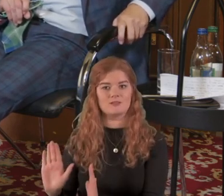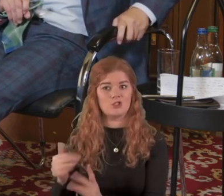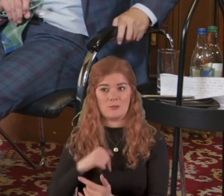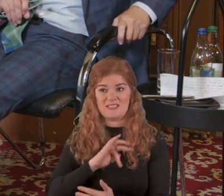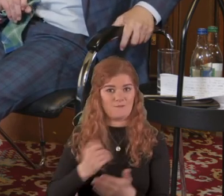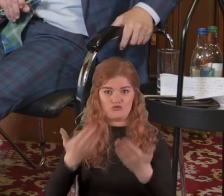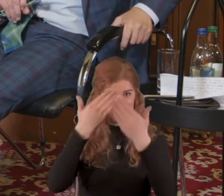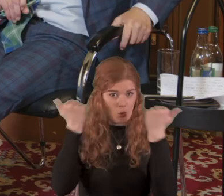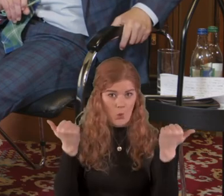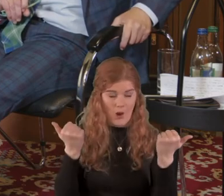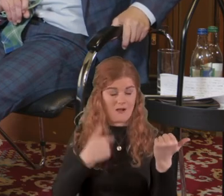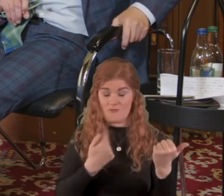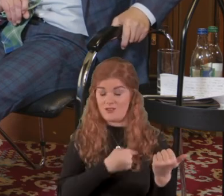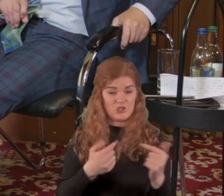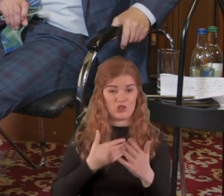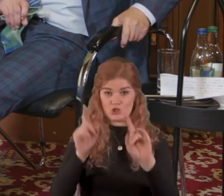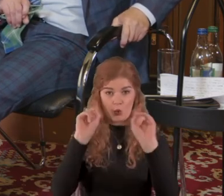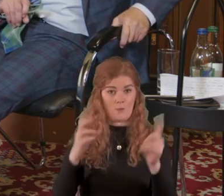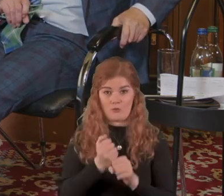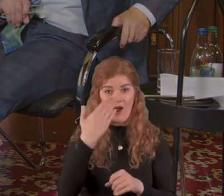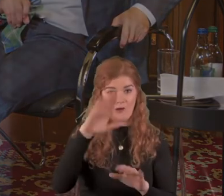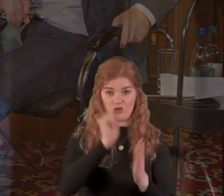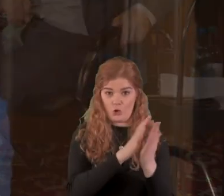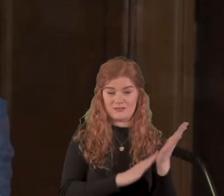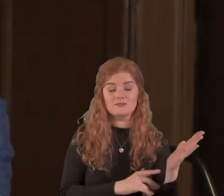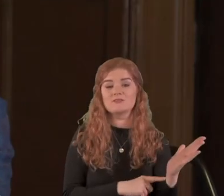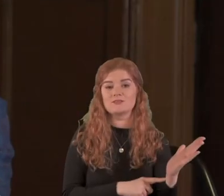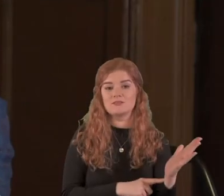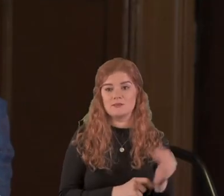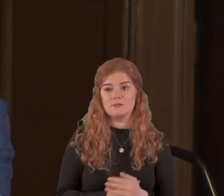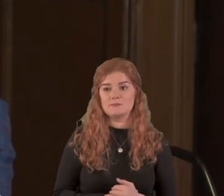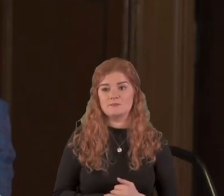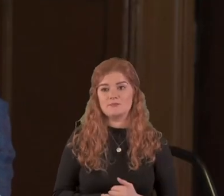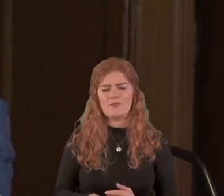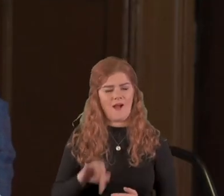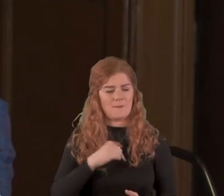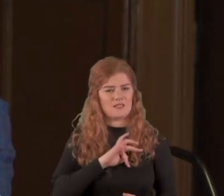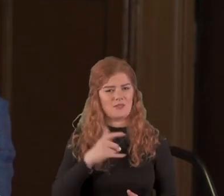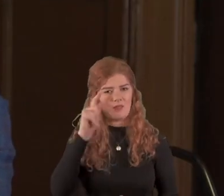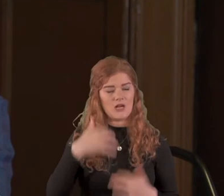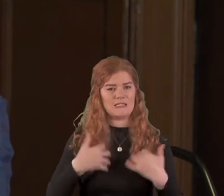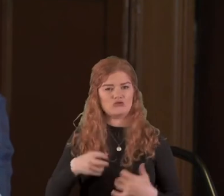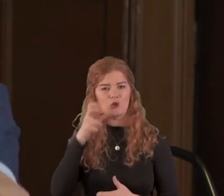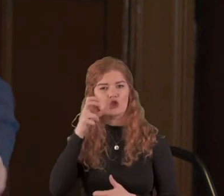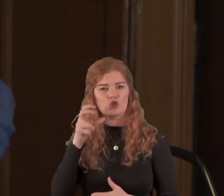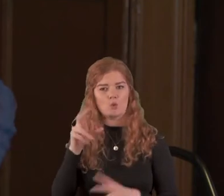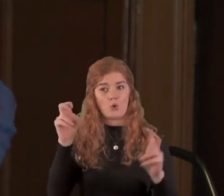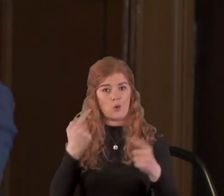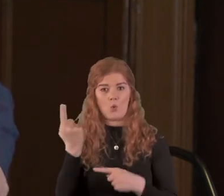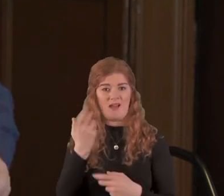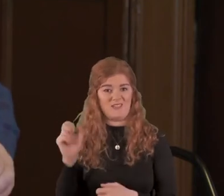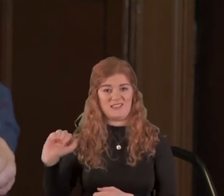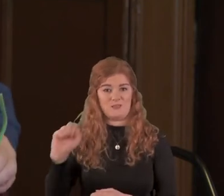I simply don't know the Irish documents. I thought it was interesting, that Churchill quote. We only have Churchill's word